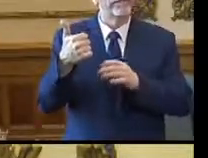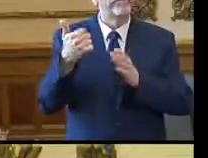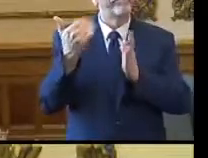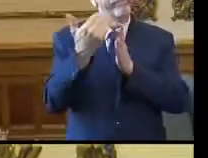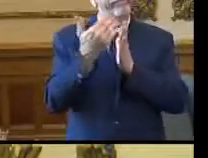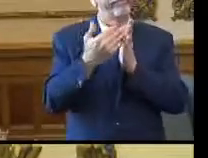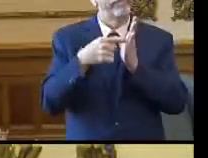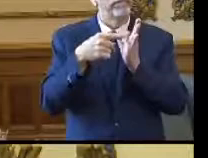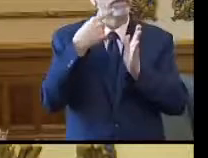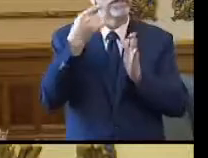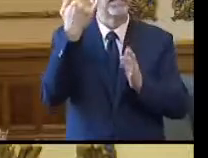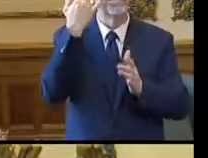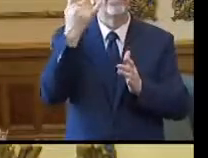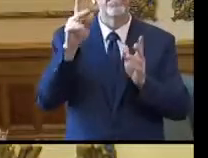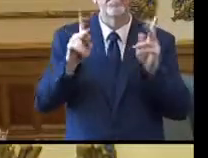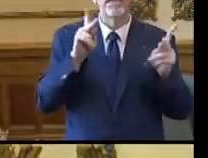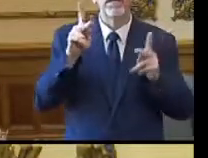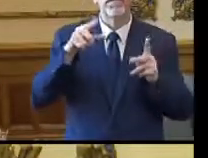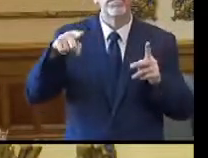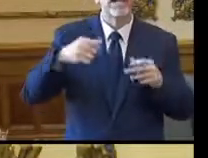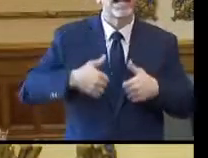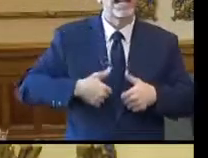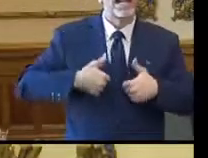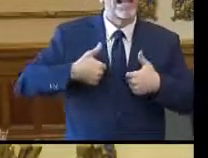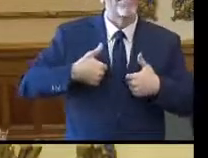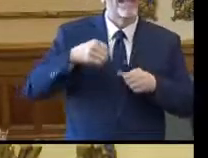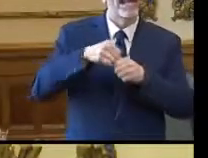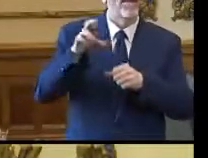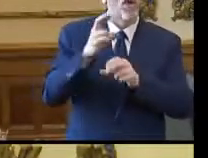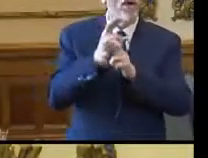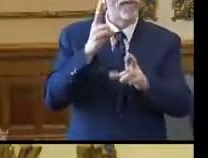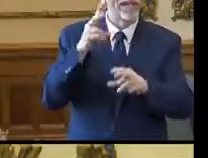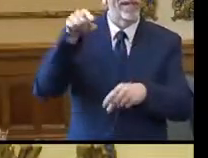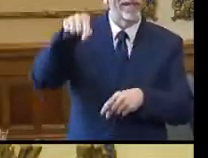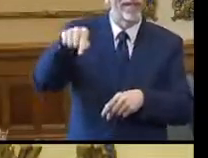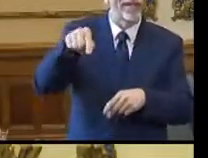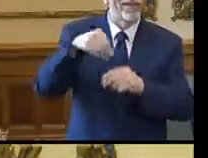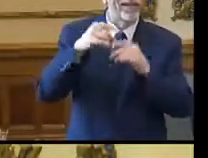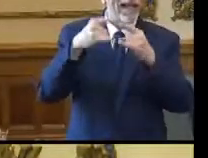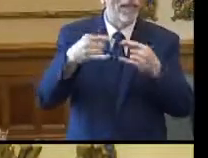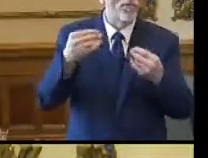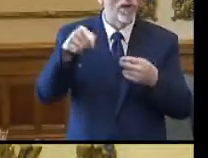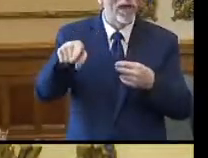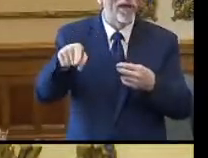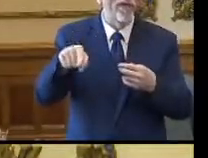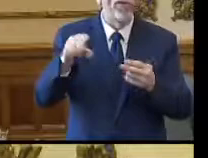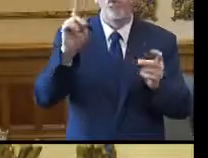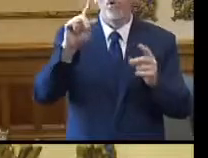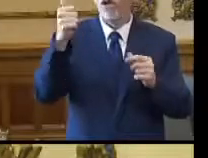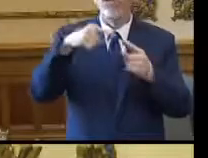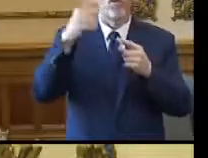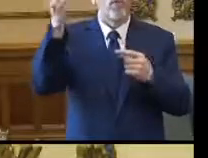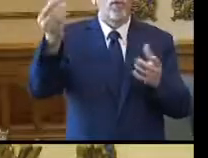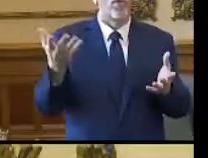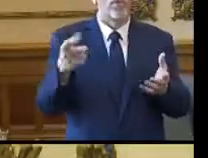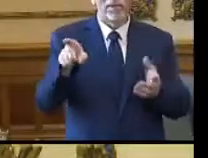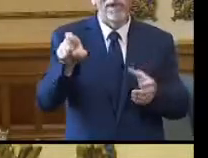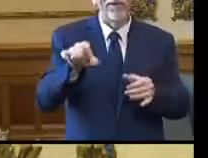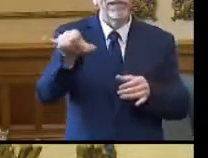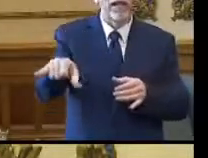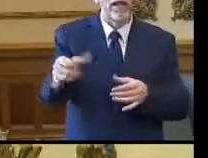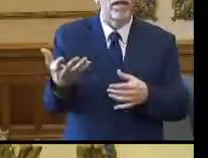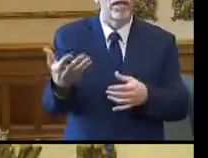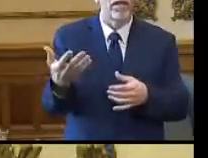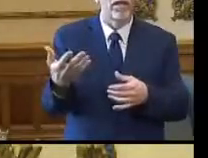if individuals who are living in an RV at a campground have nowhere else to go and for the time being need to stay